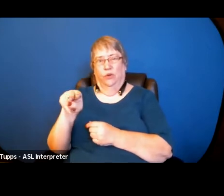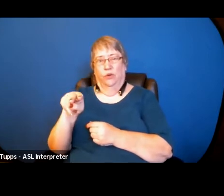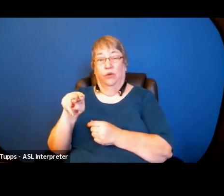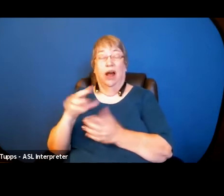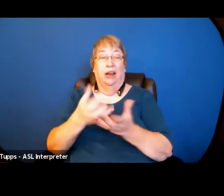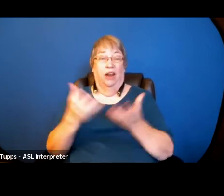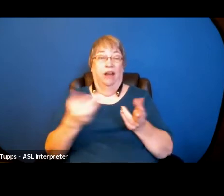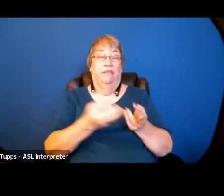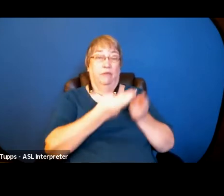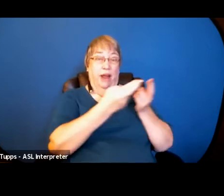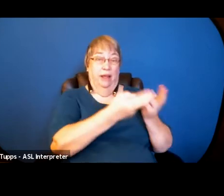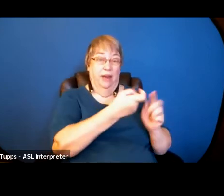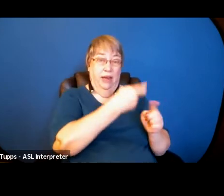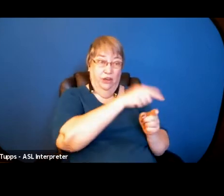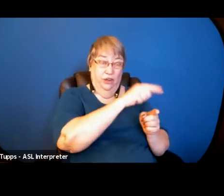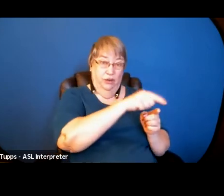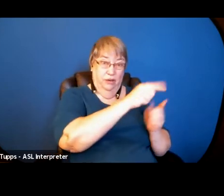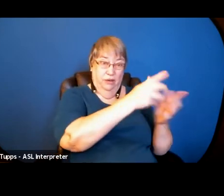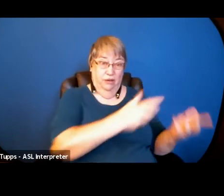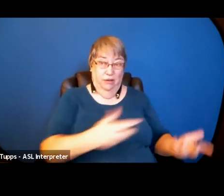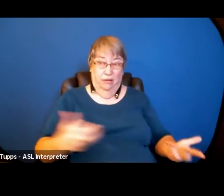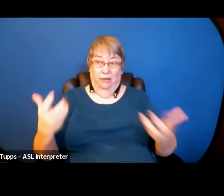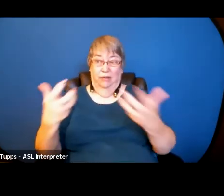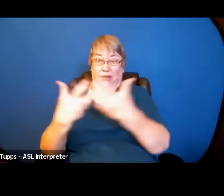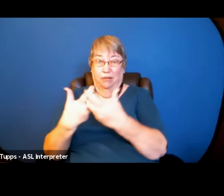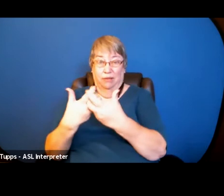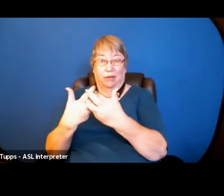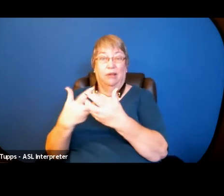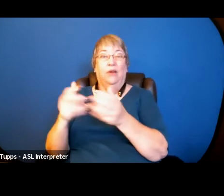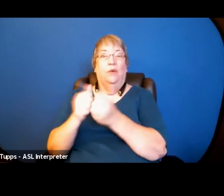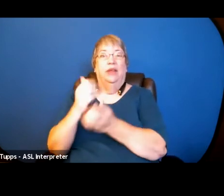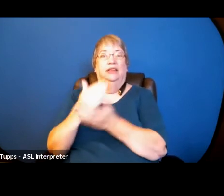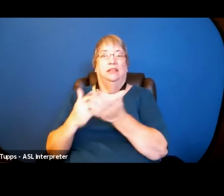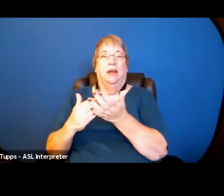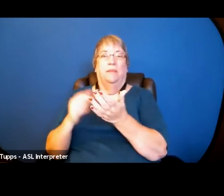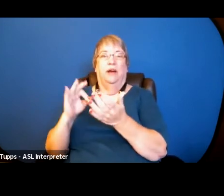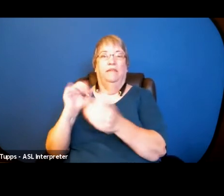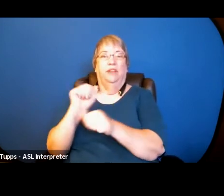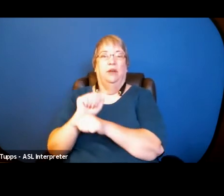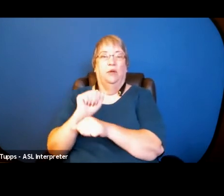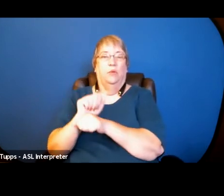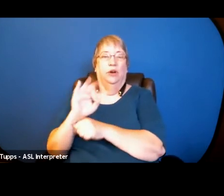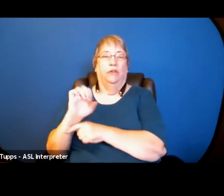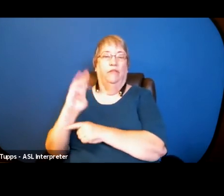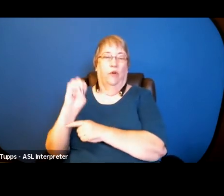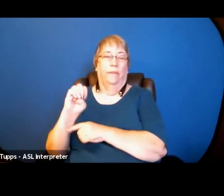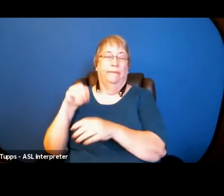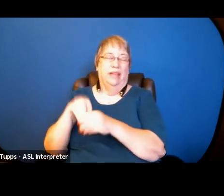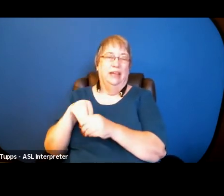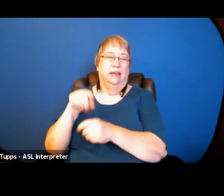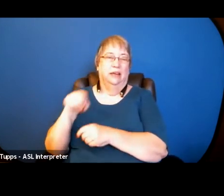recommendations from the needs assessment are aligning really nicely with some of the work for Senate Bill